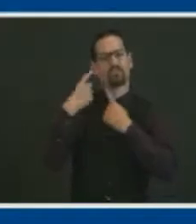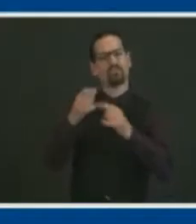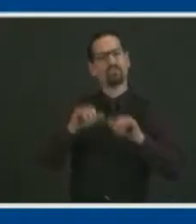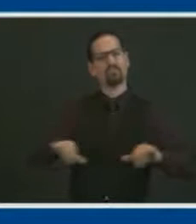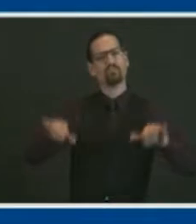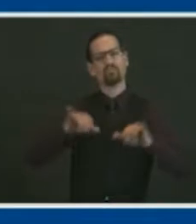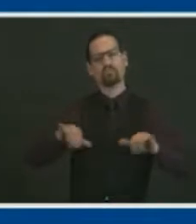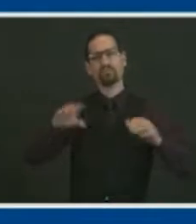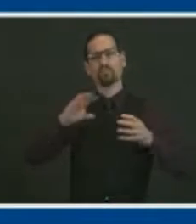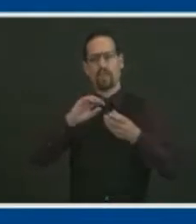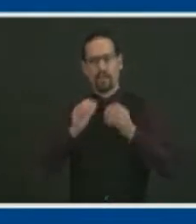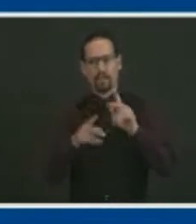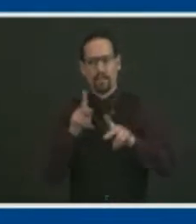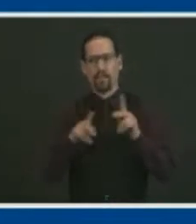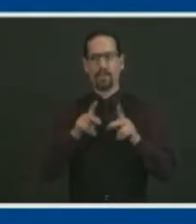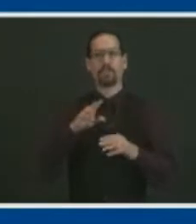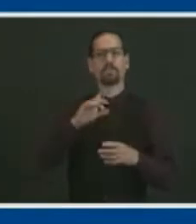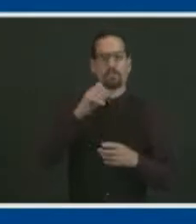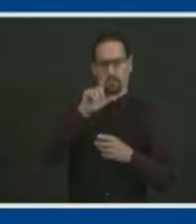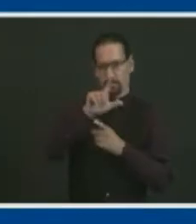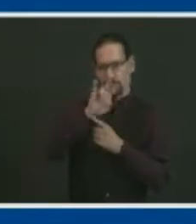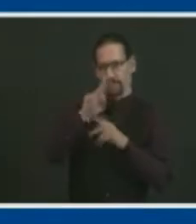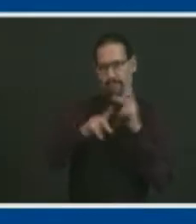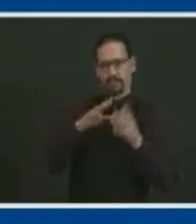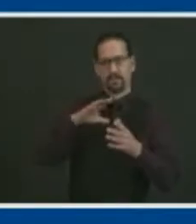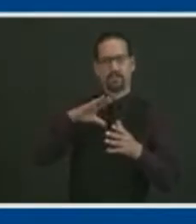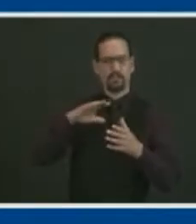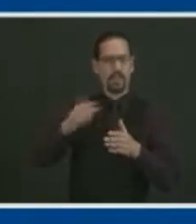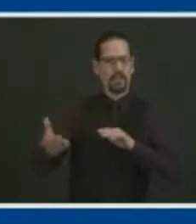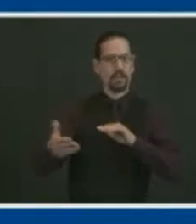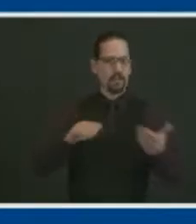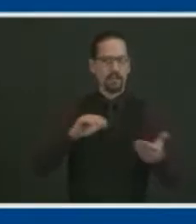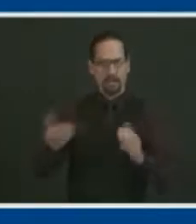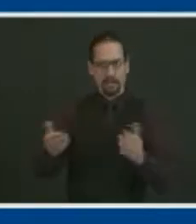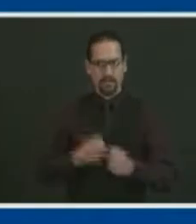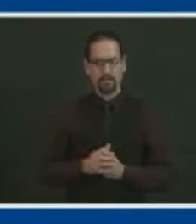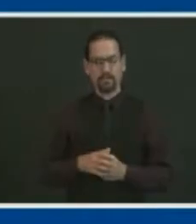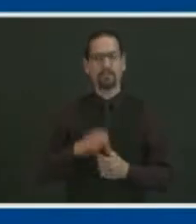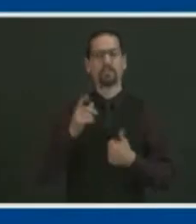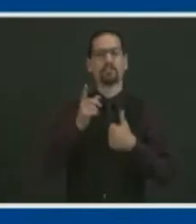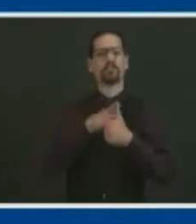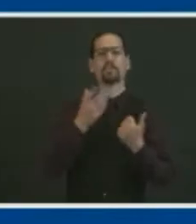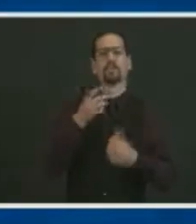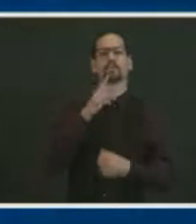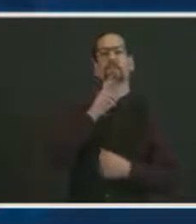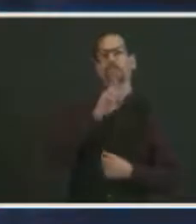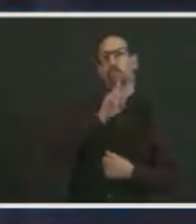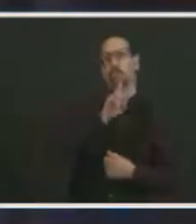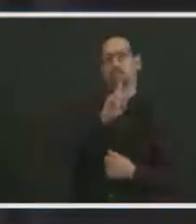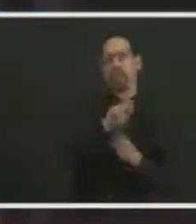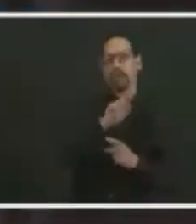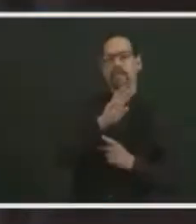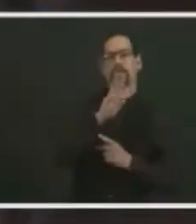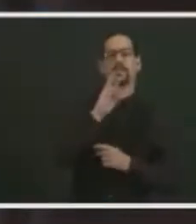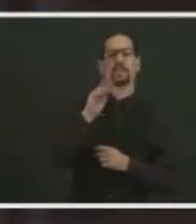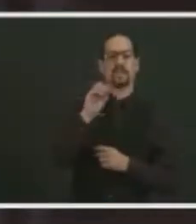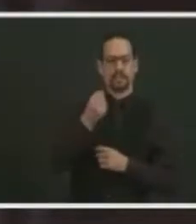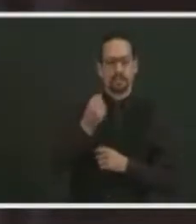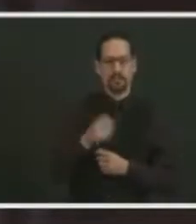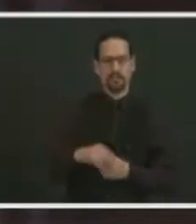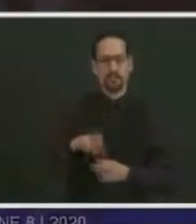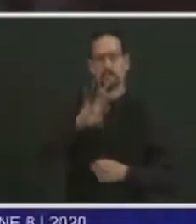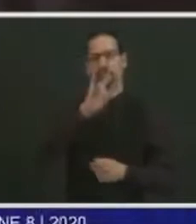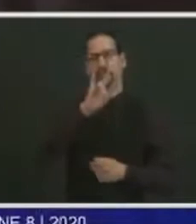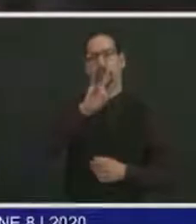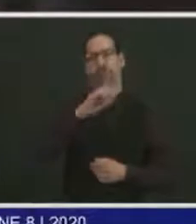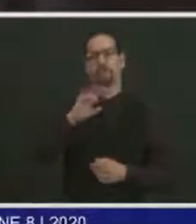the 27 people that we've sadly lost, 2 people were in their 60s, 7 people were in their